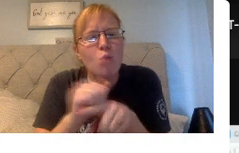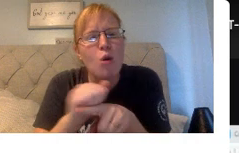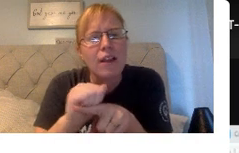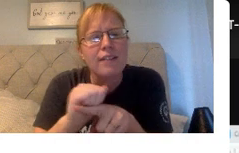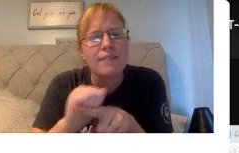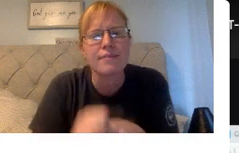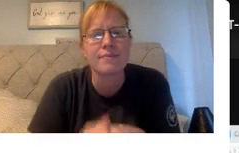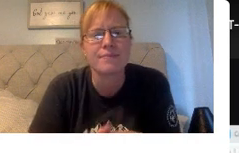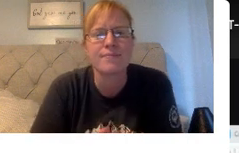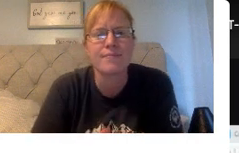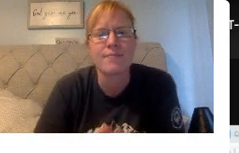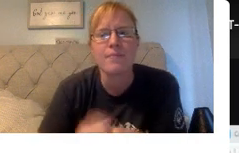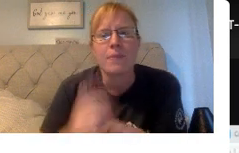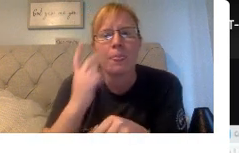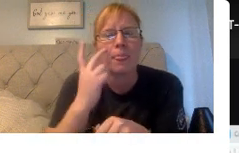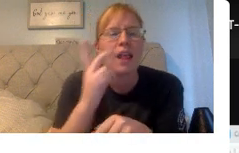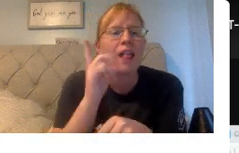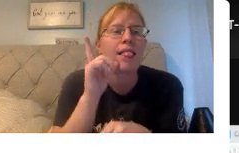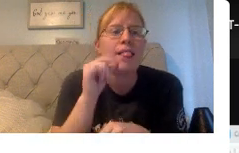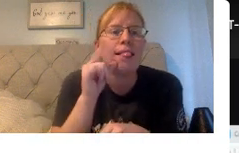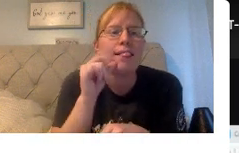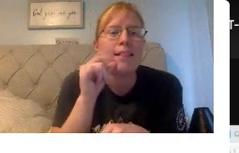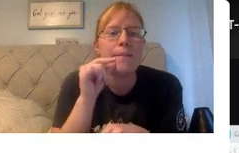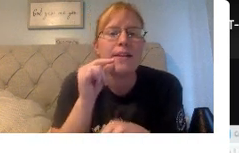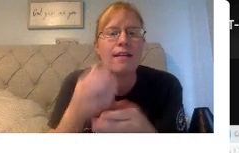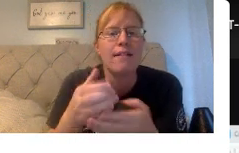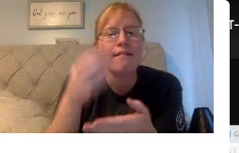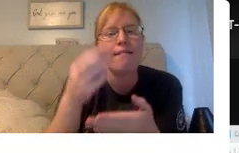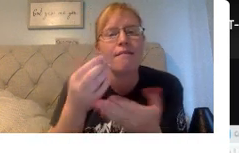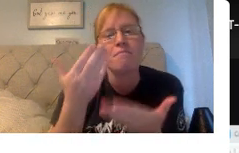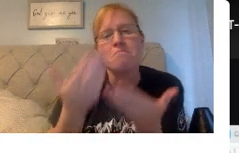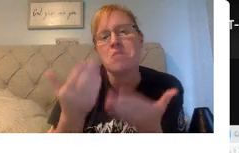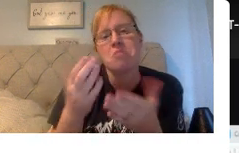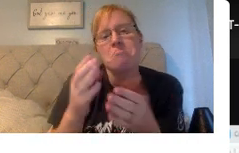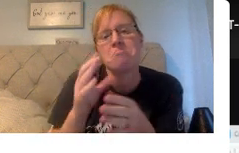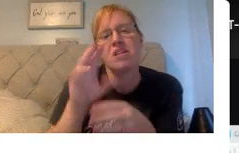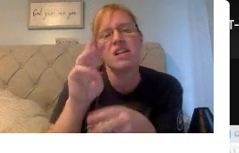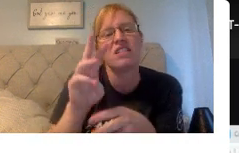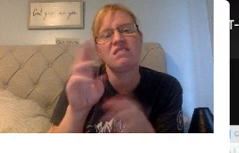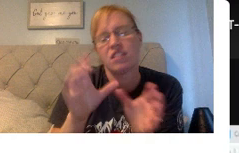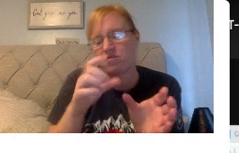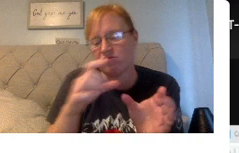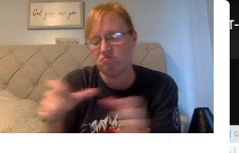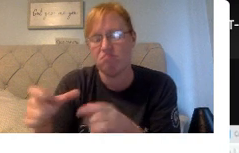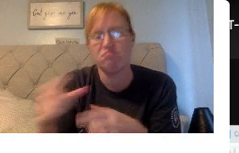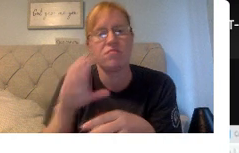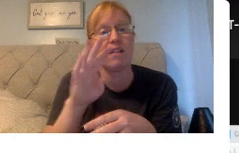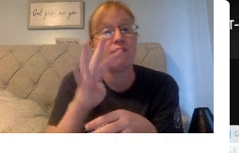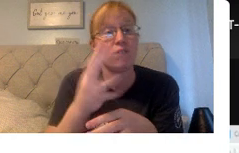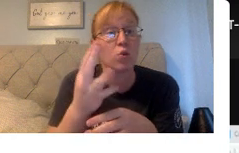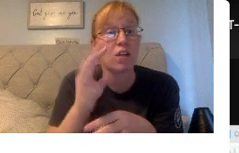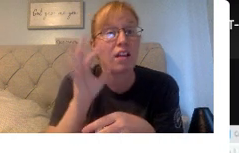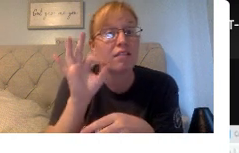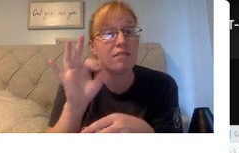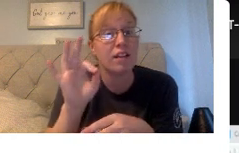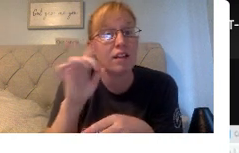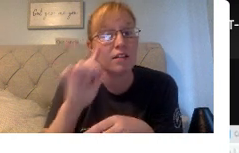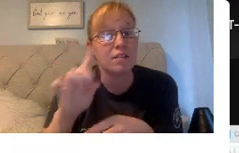All right, I'm looking at some lemonade cans. It must maybe a 6-pack you could get for $4.99 for